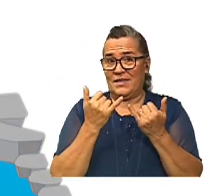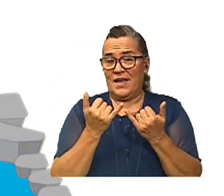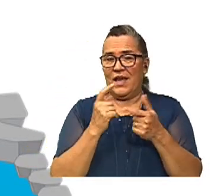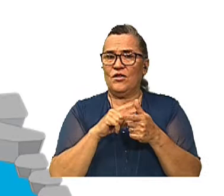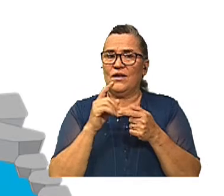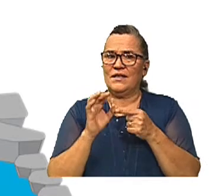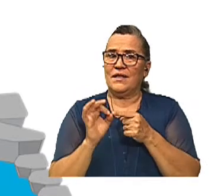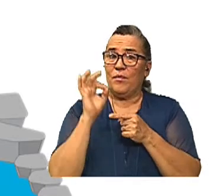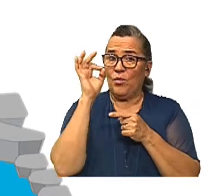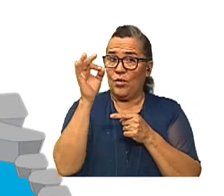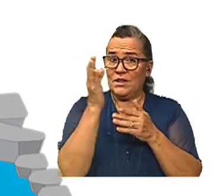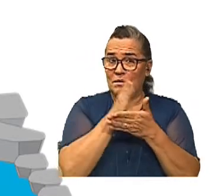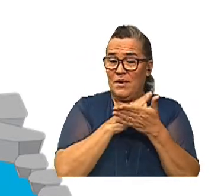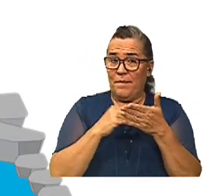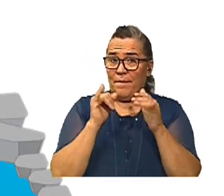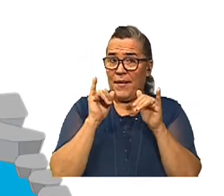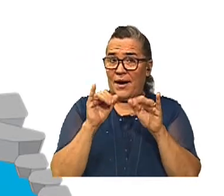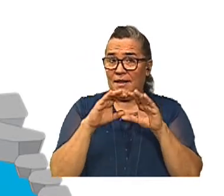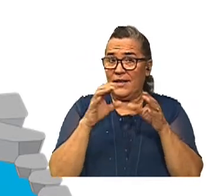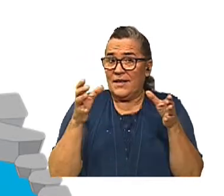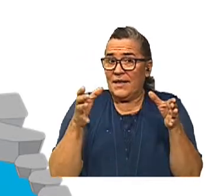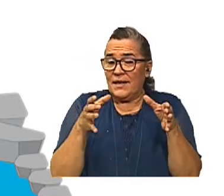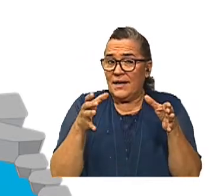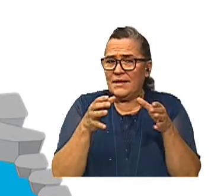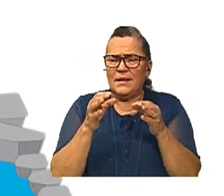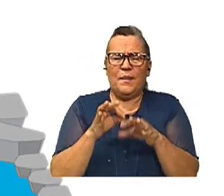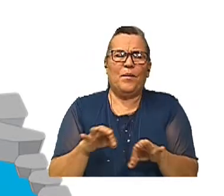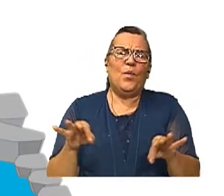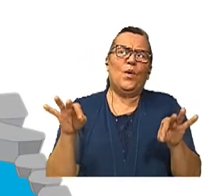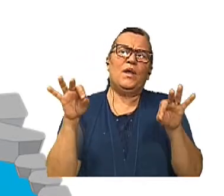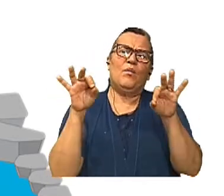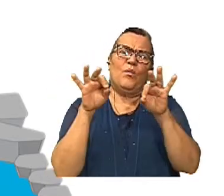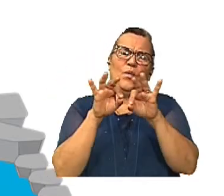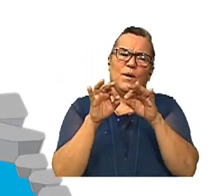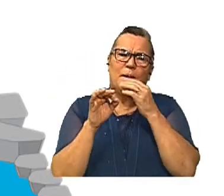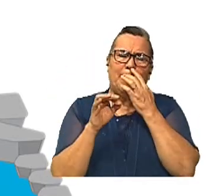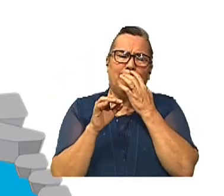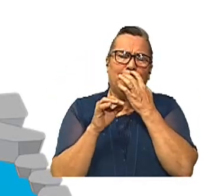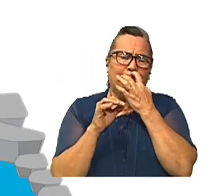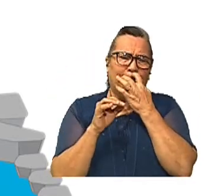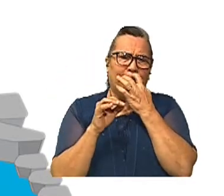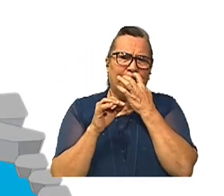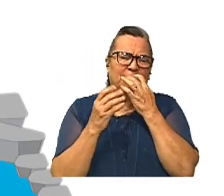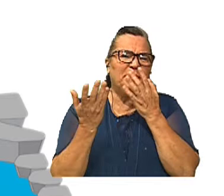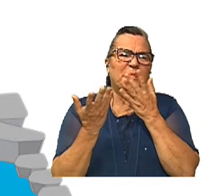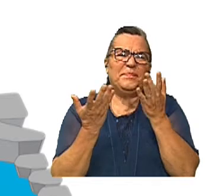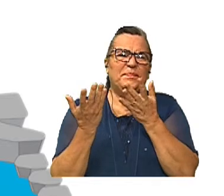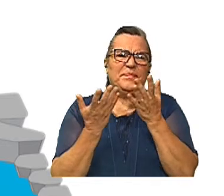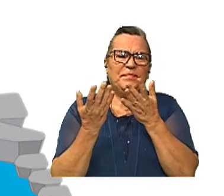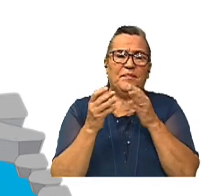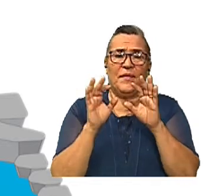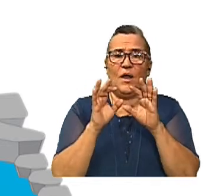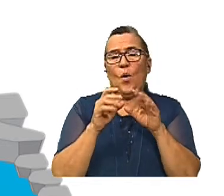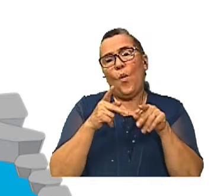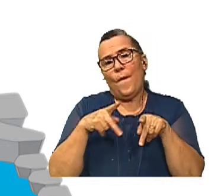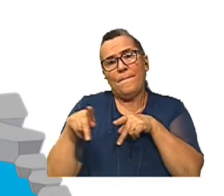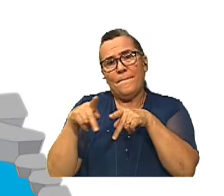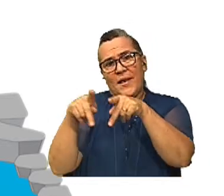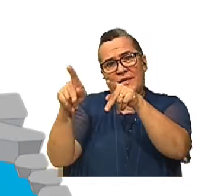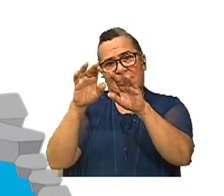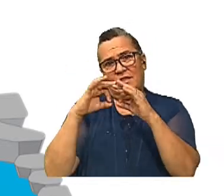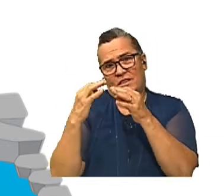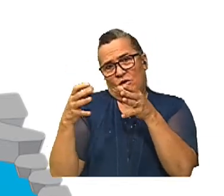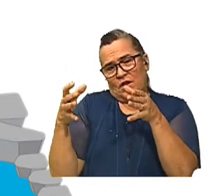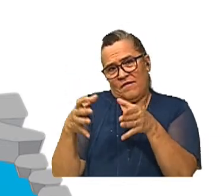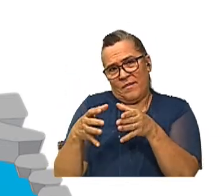next part of the class, which is so important, is about a family trip, is